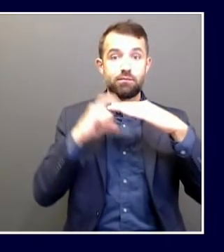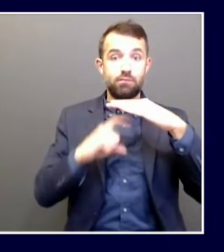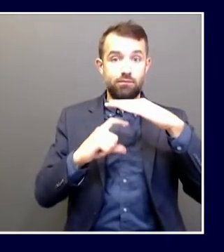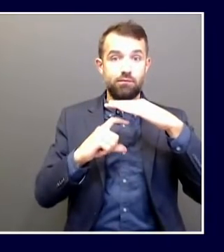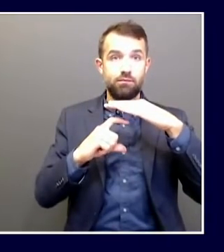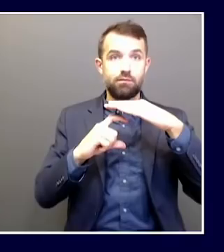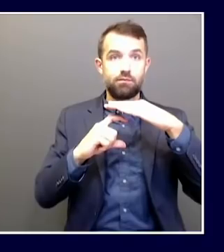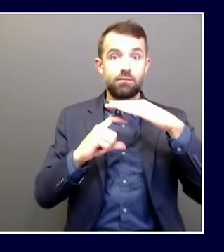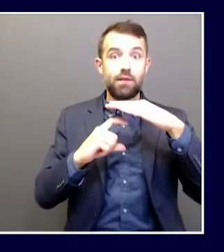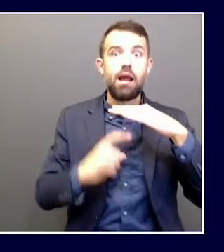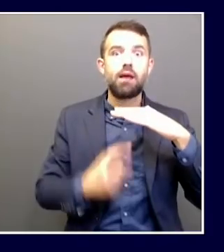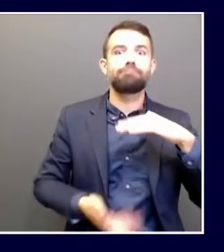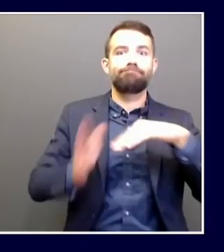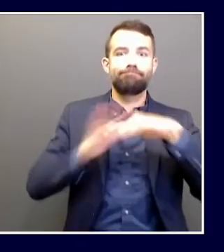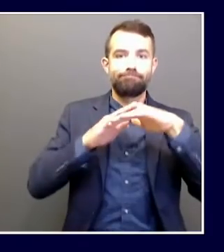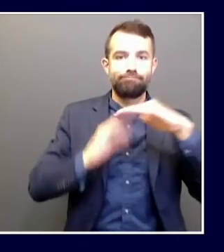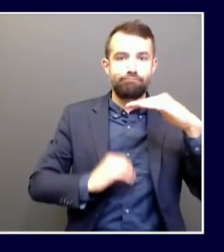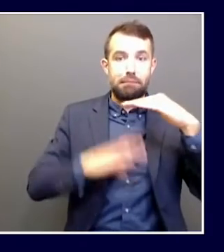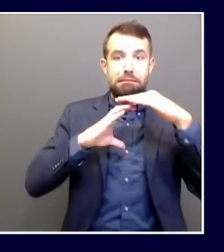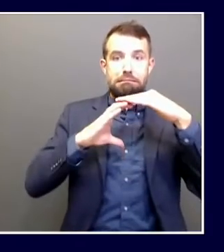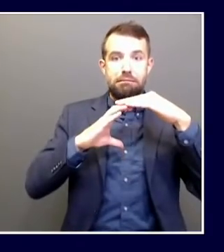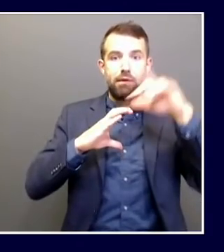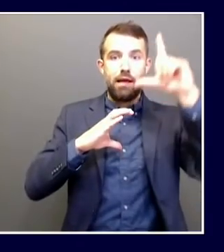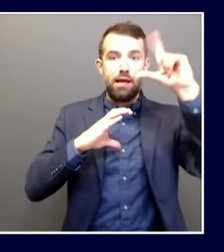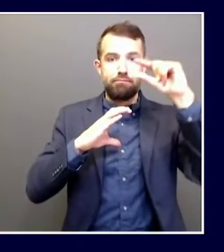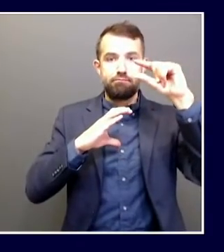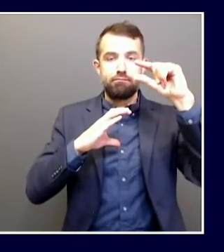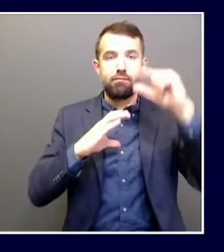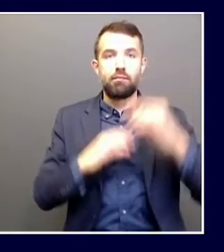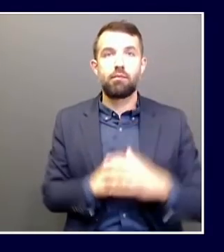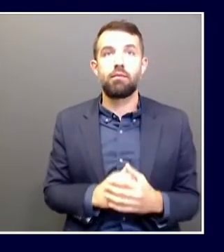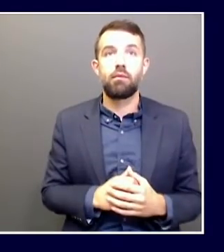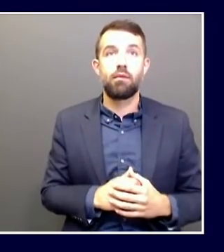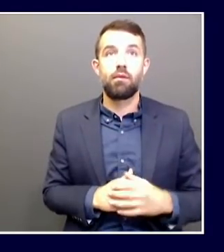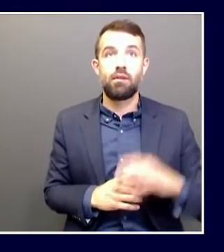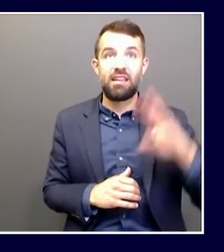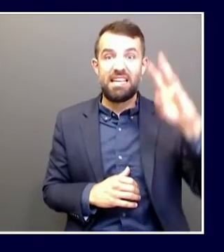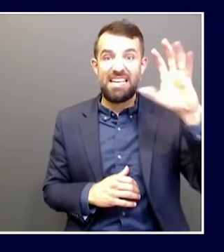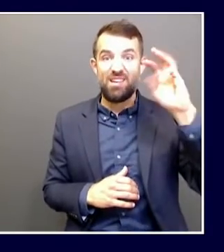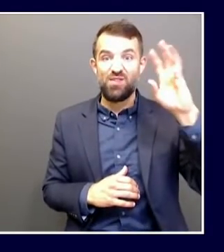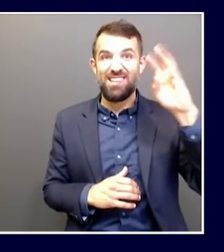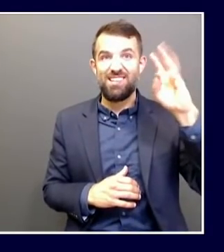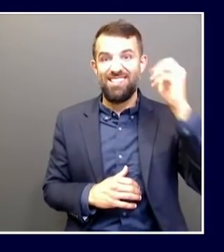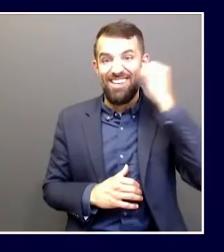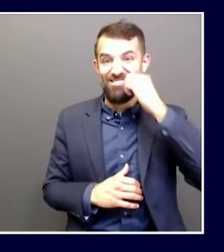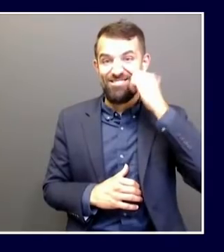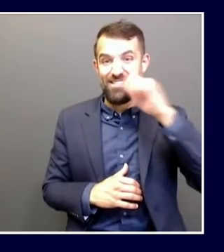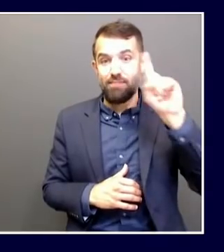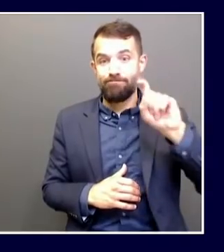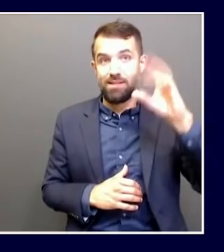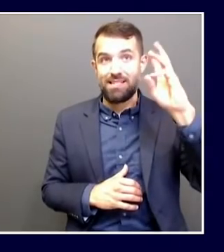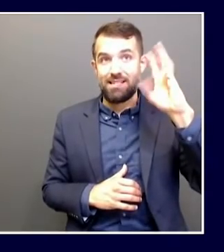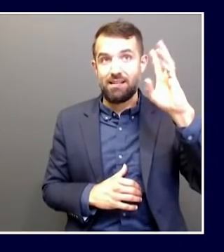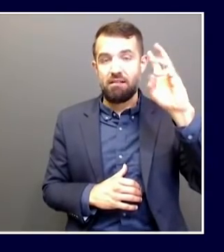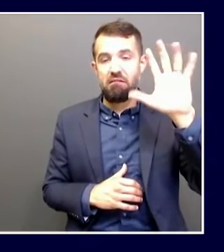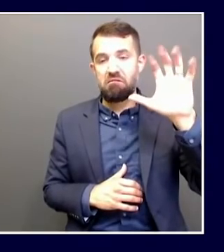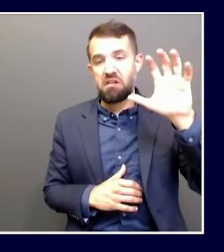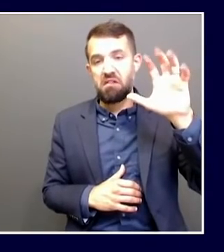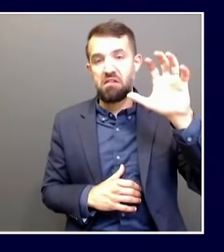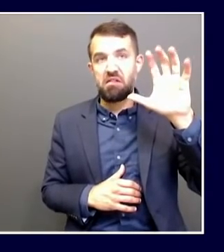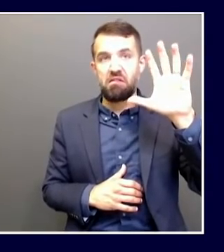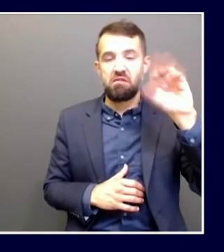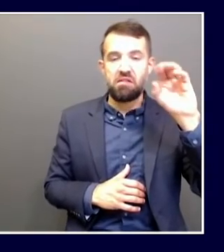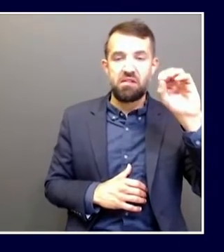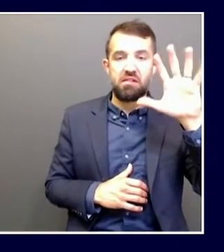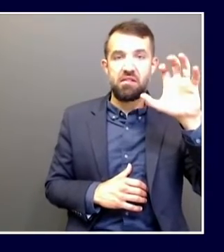day to mid 500s. Still a lot. That's come down a little bit. The other thing that's happened is the denominator has